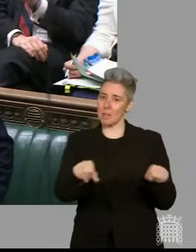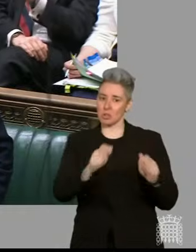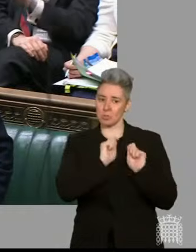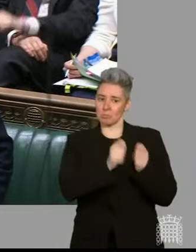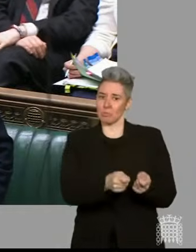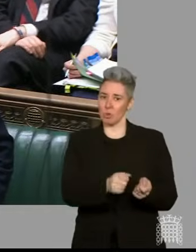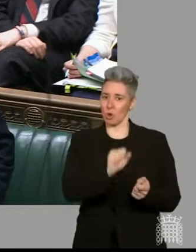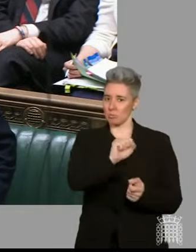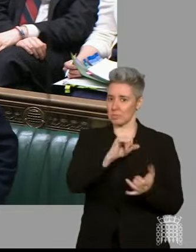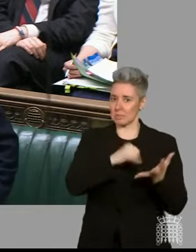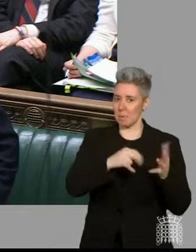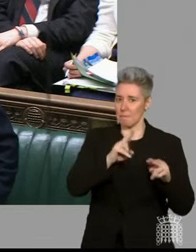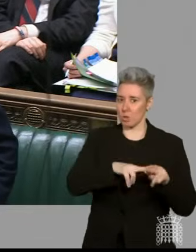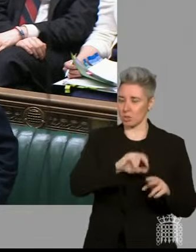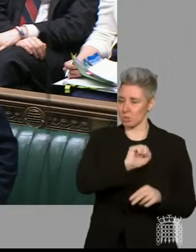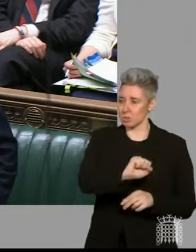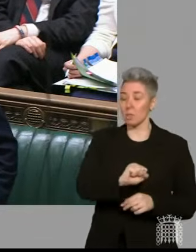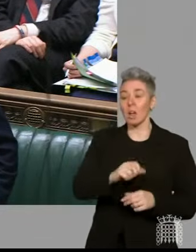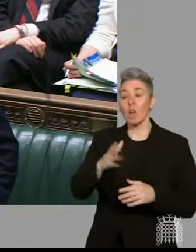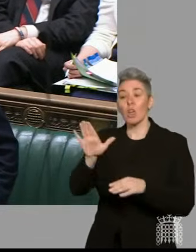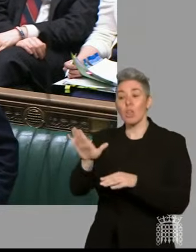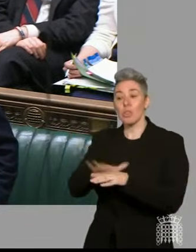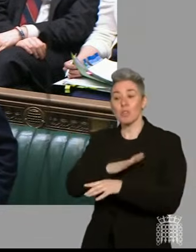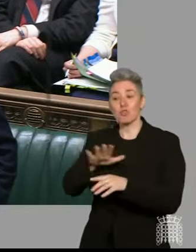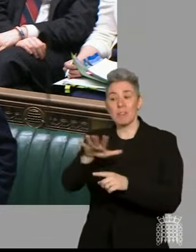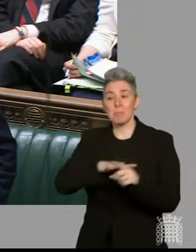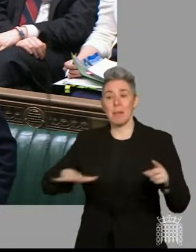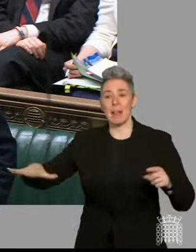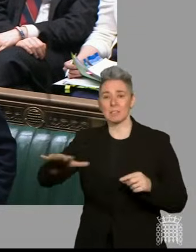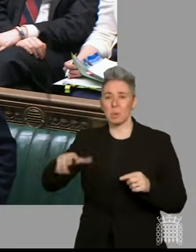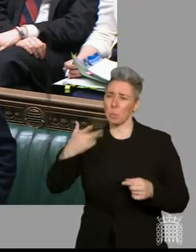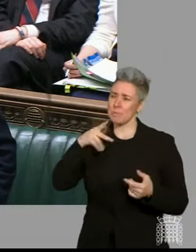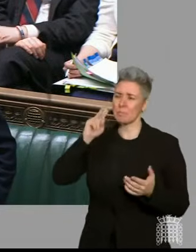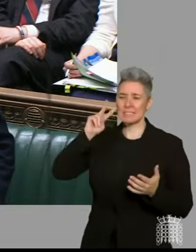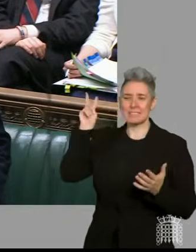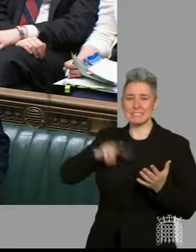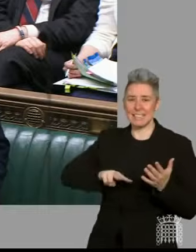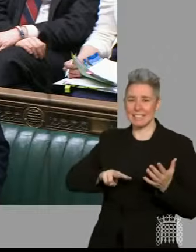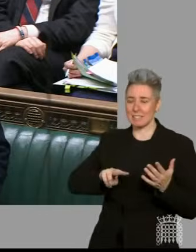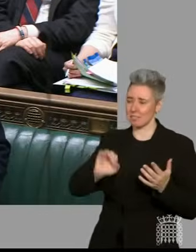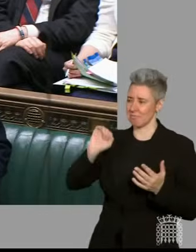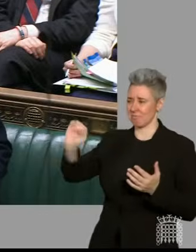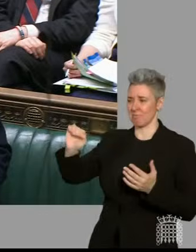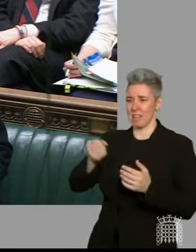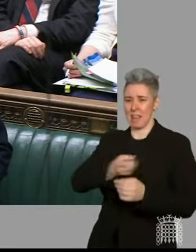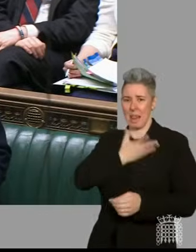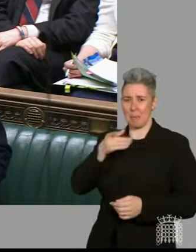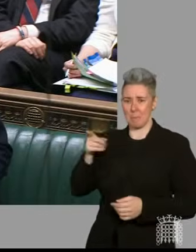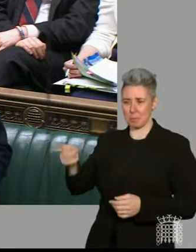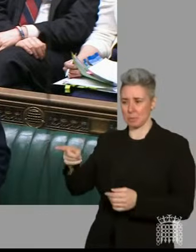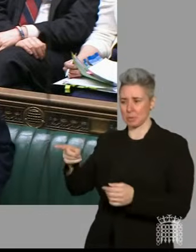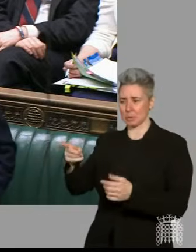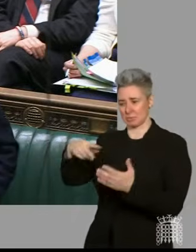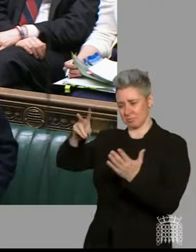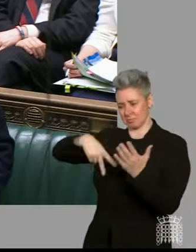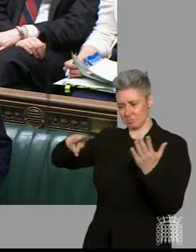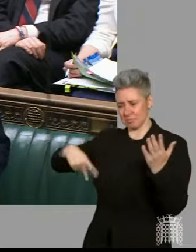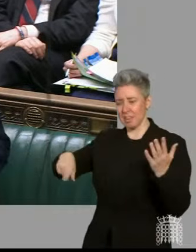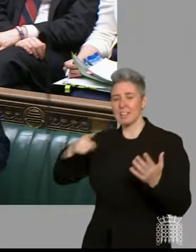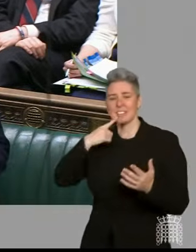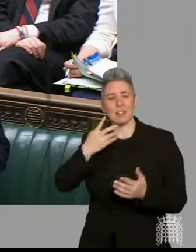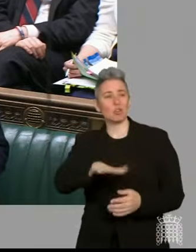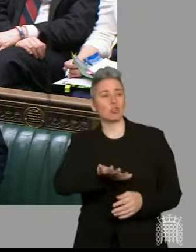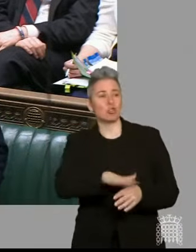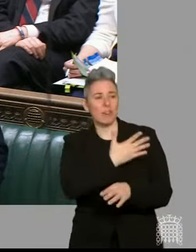from the Labour Party, redesignate Green Belt, Grey Belt and concrete all over it. Well, the Conservatives will not allow that to happen,